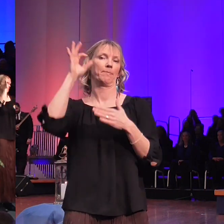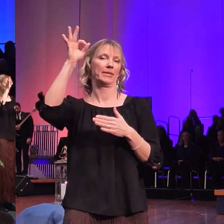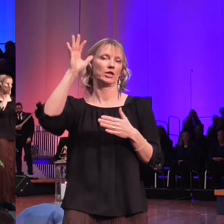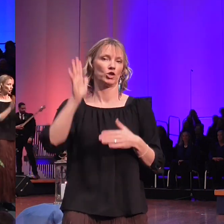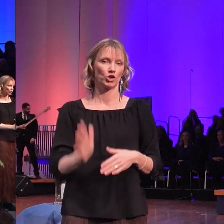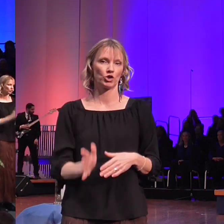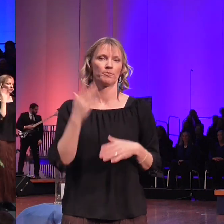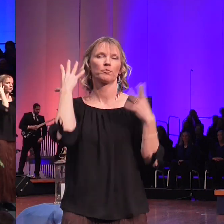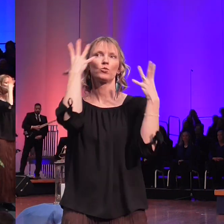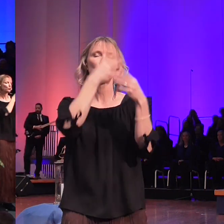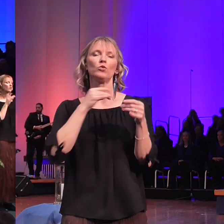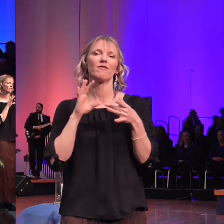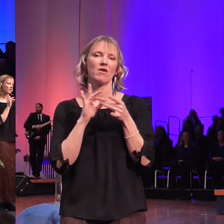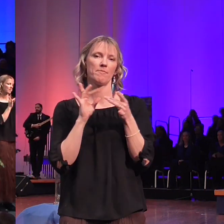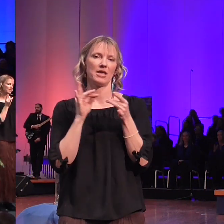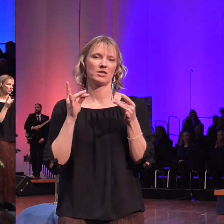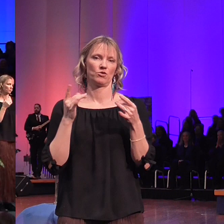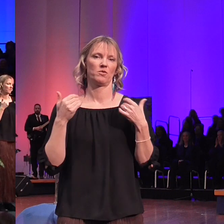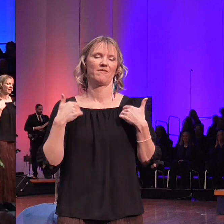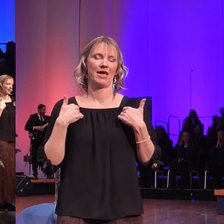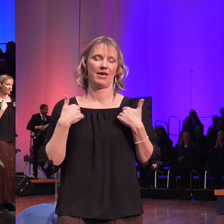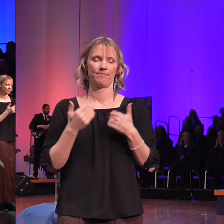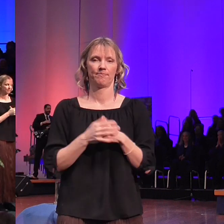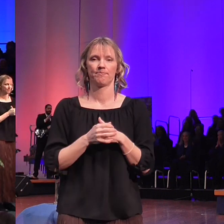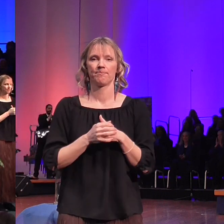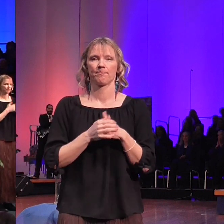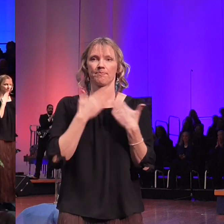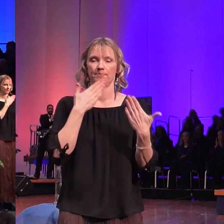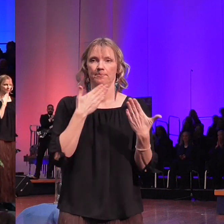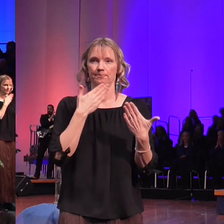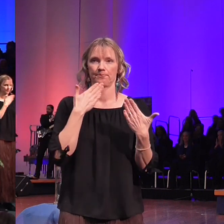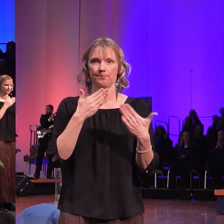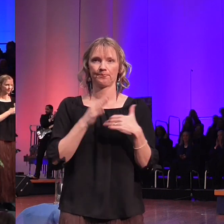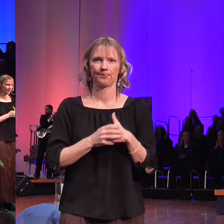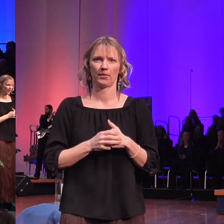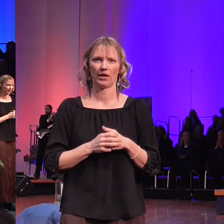What a beautiful message we've had this morning. Thank you.